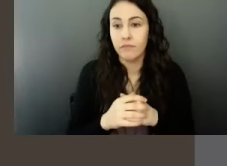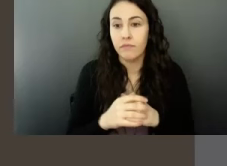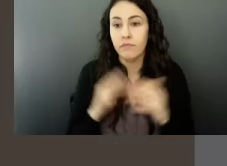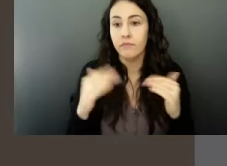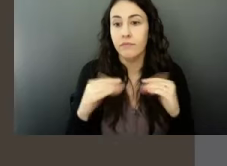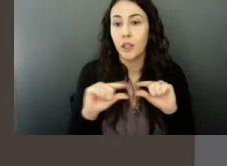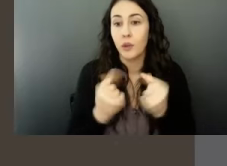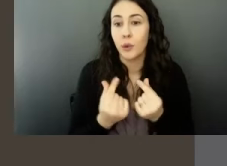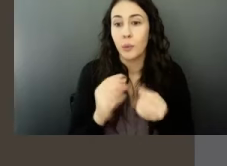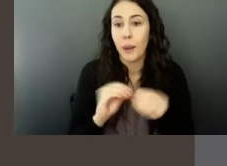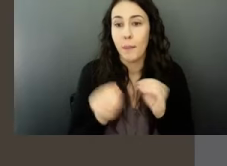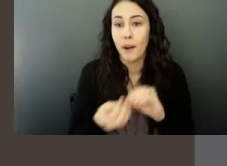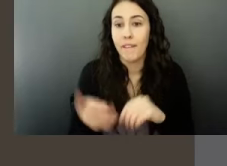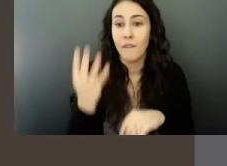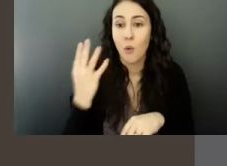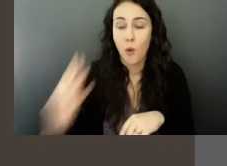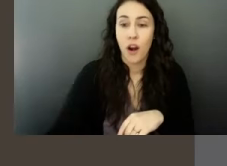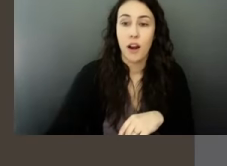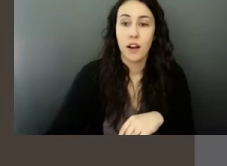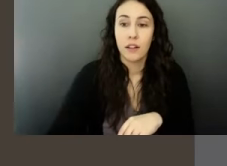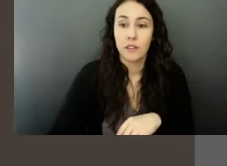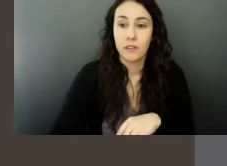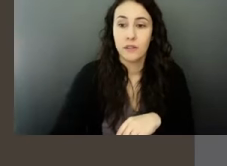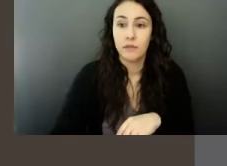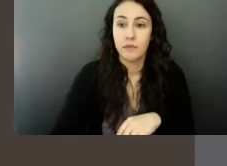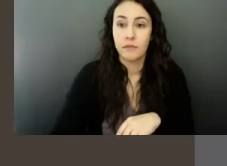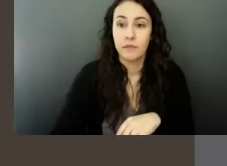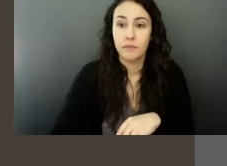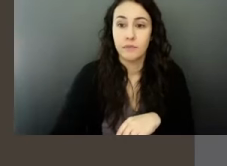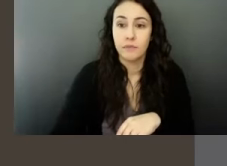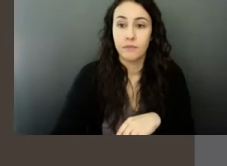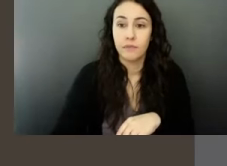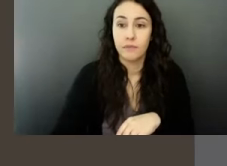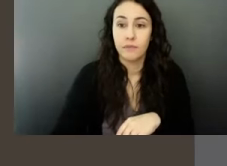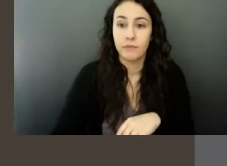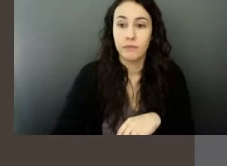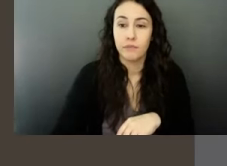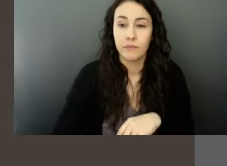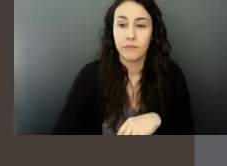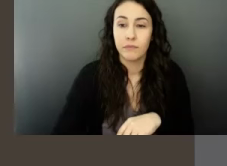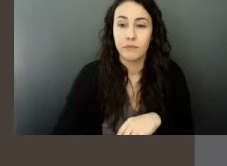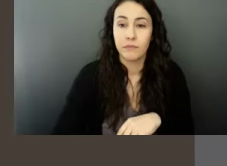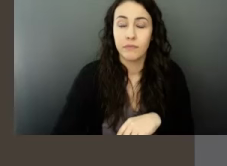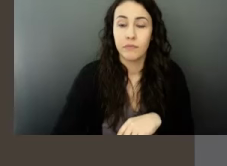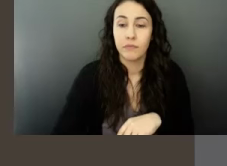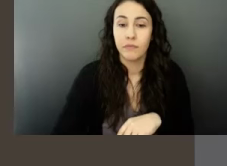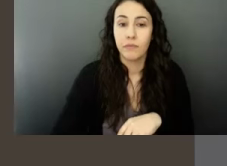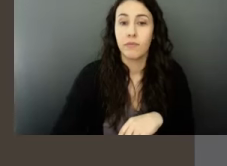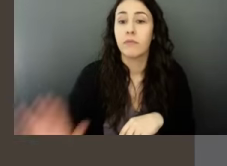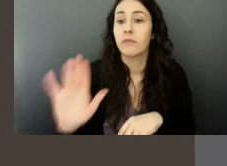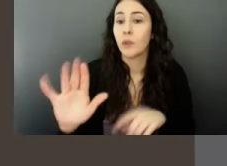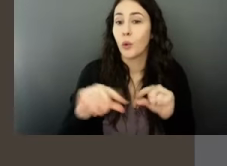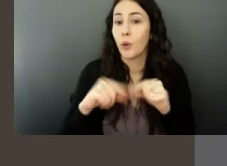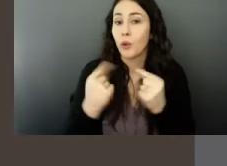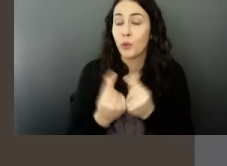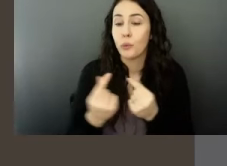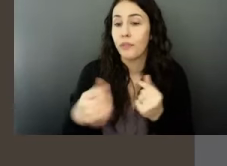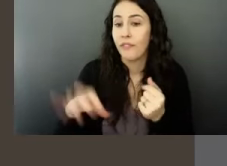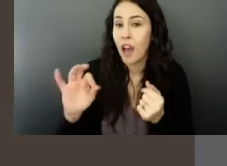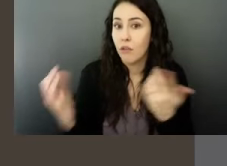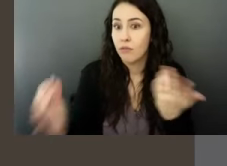anthropology final. What did group number 4 find in terms of value of utility value and inclusive content?